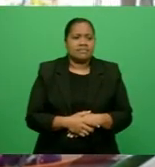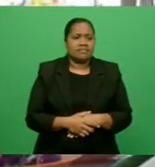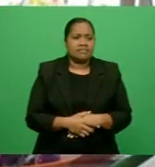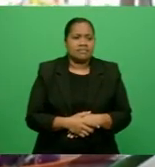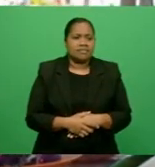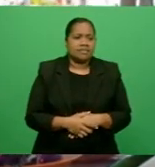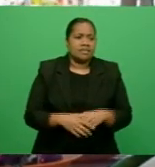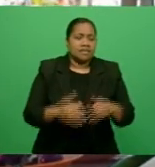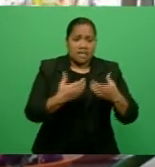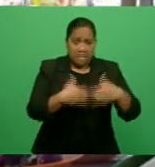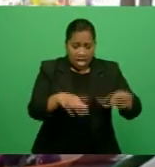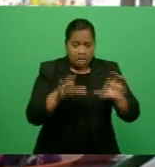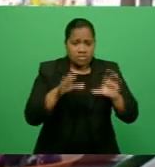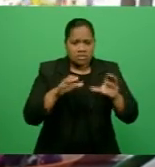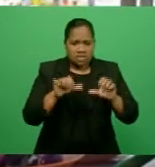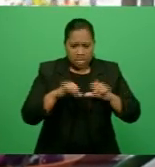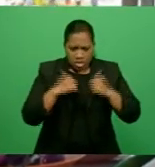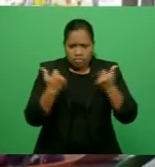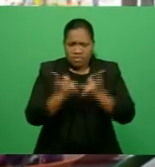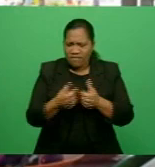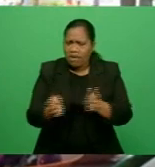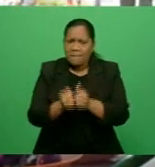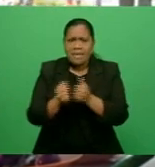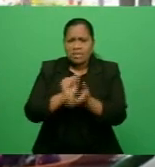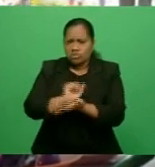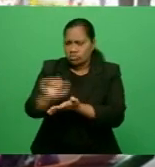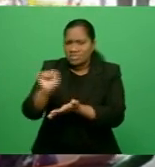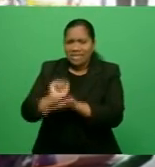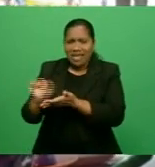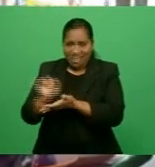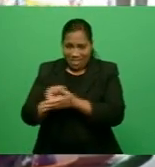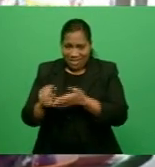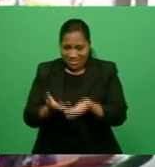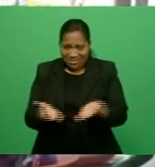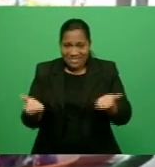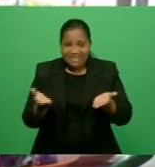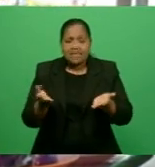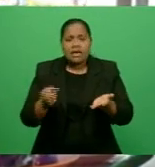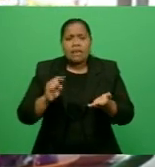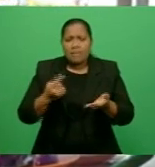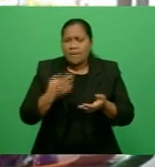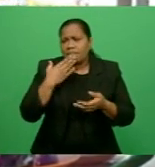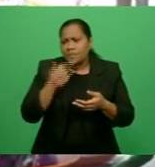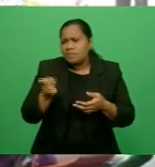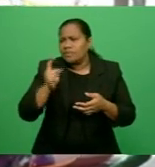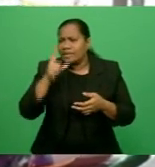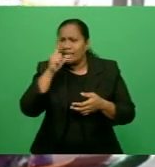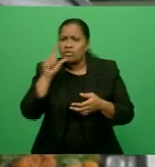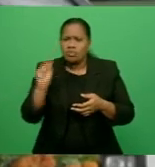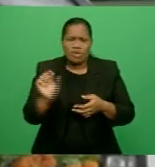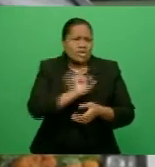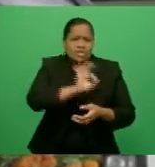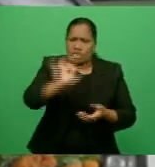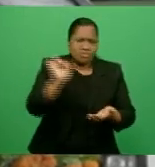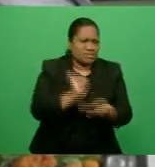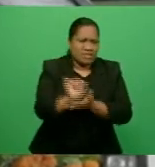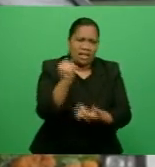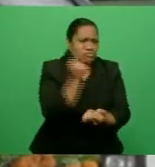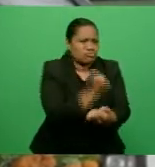The council has agreed for many to sell drug publicly, so the least they can do is keep out of selling drugs.